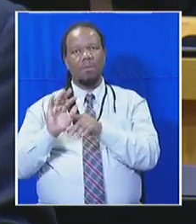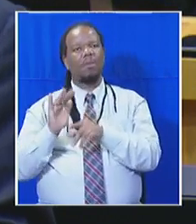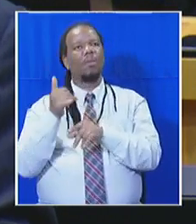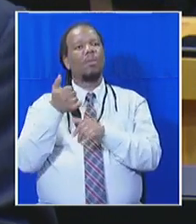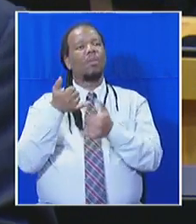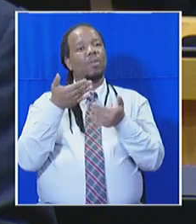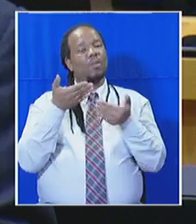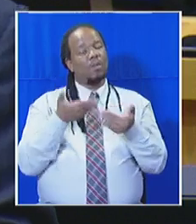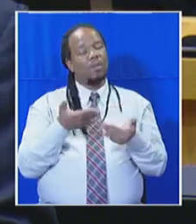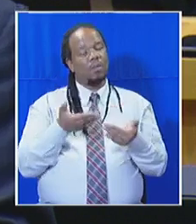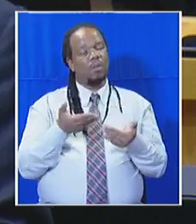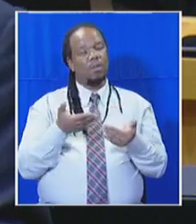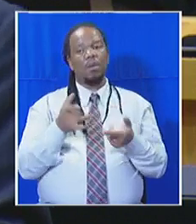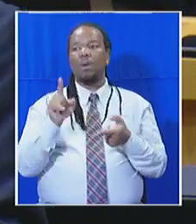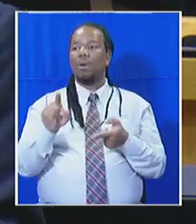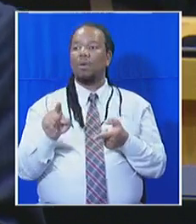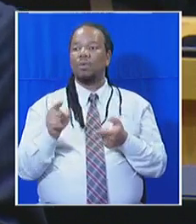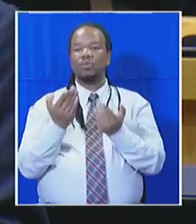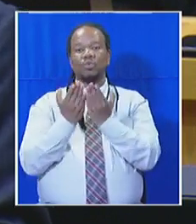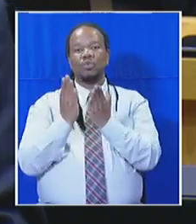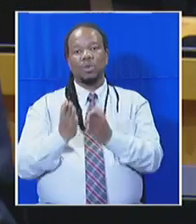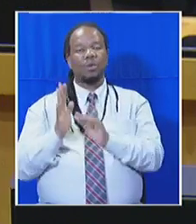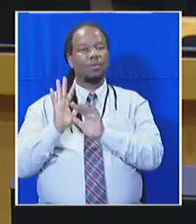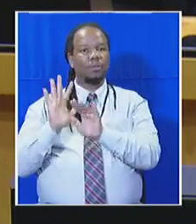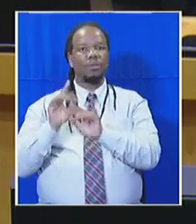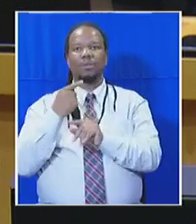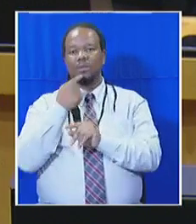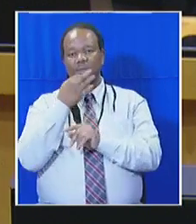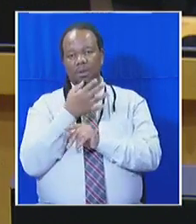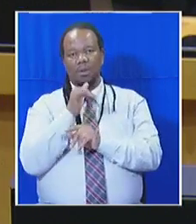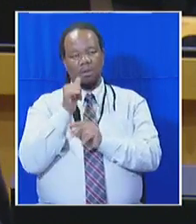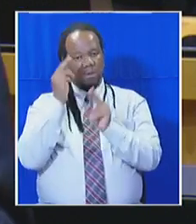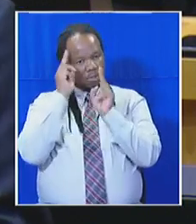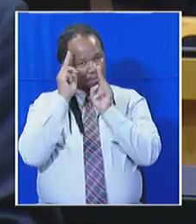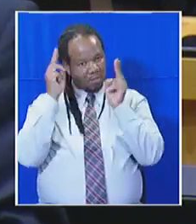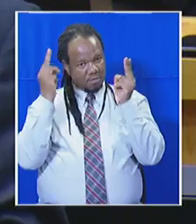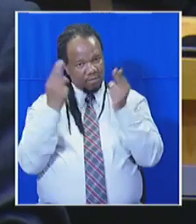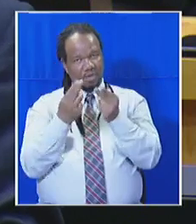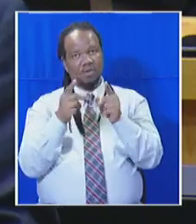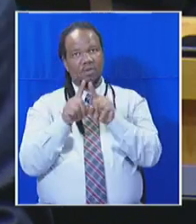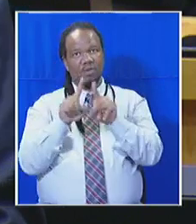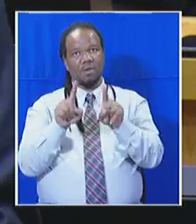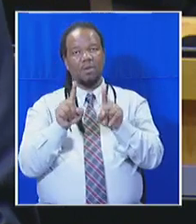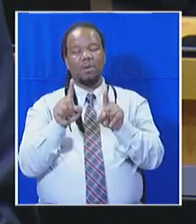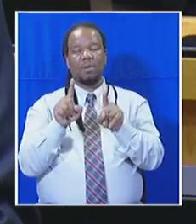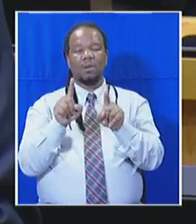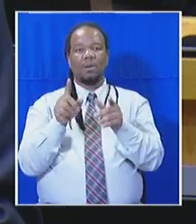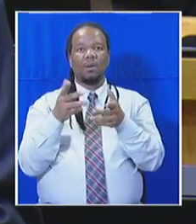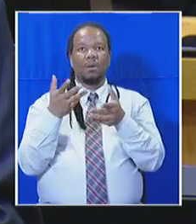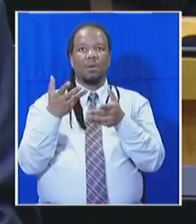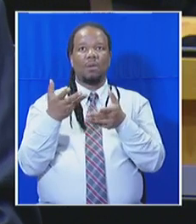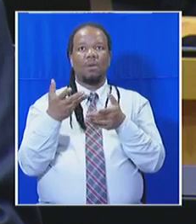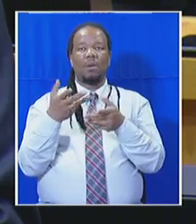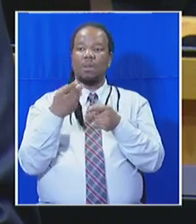current student protests require that institutions themselves look very closely at how they